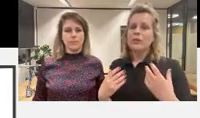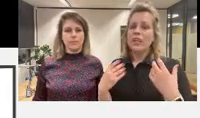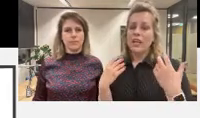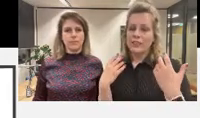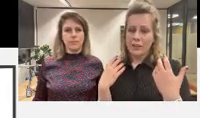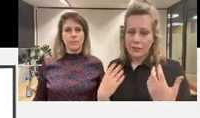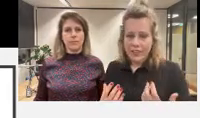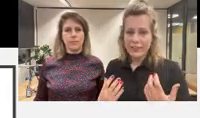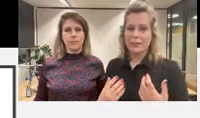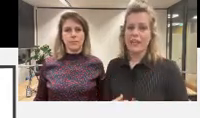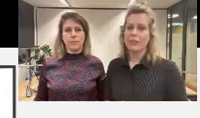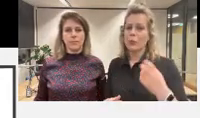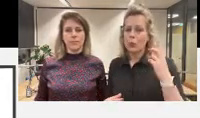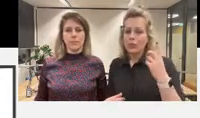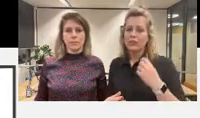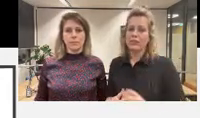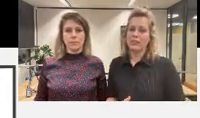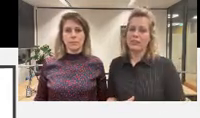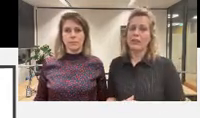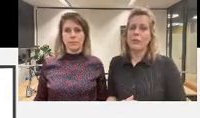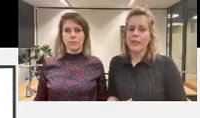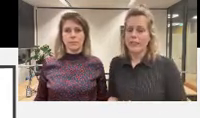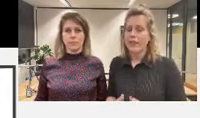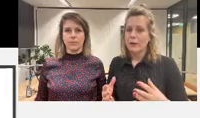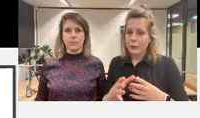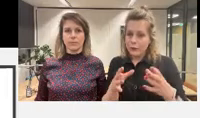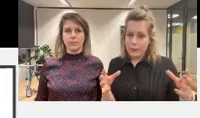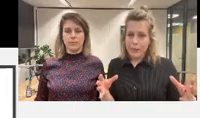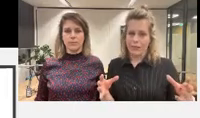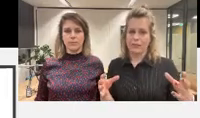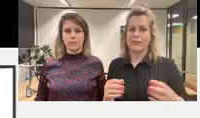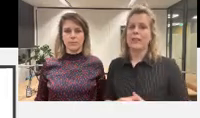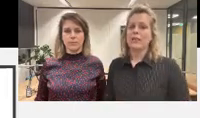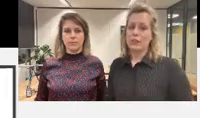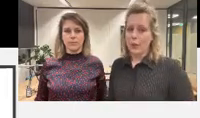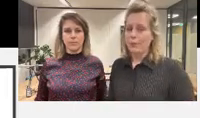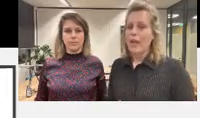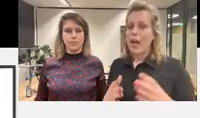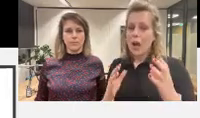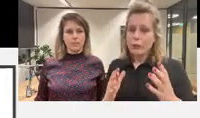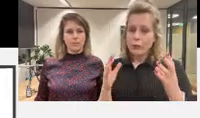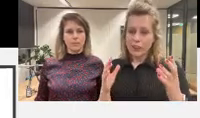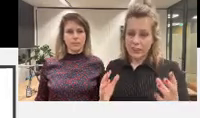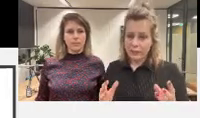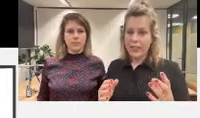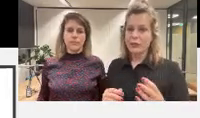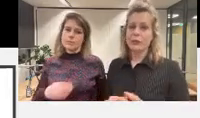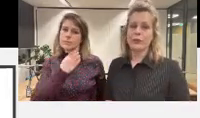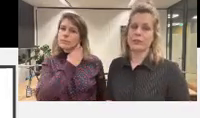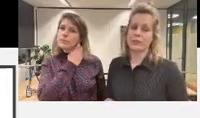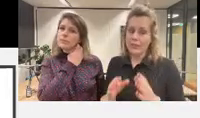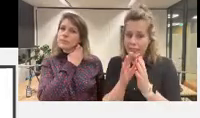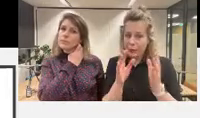it was as effective as 1 session a week for 3 months. So after 7 days